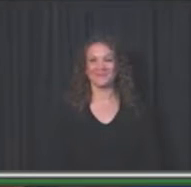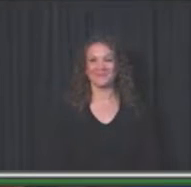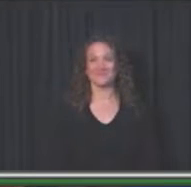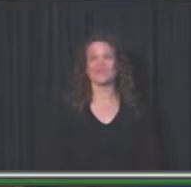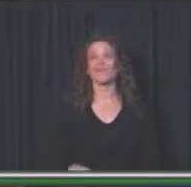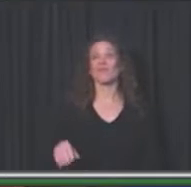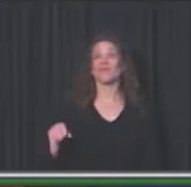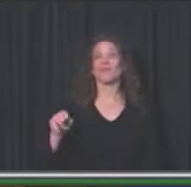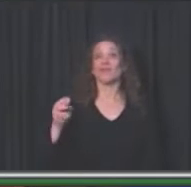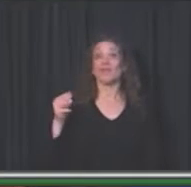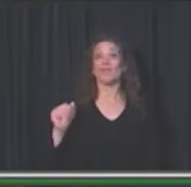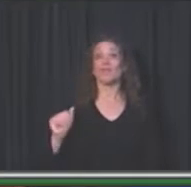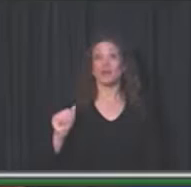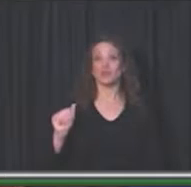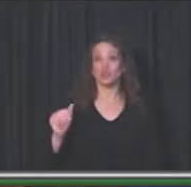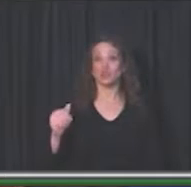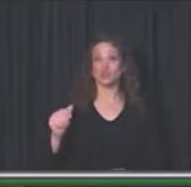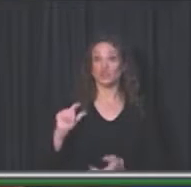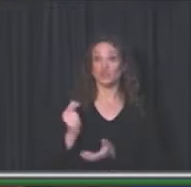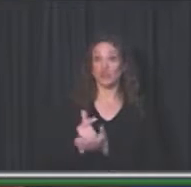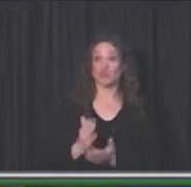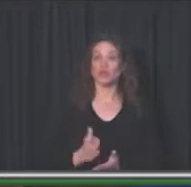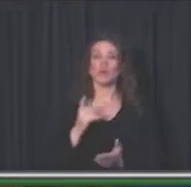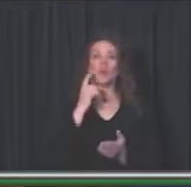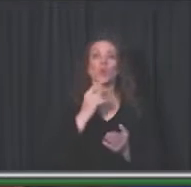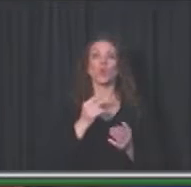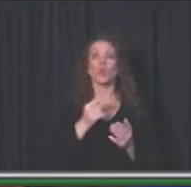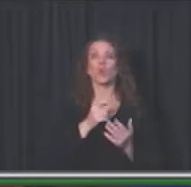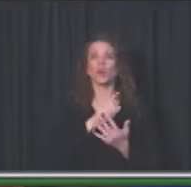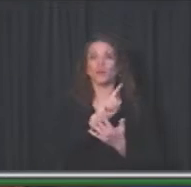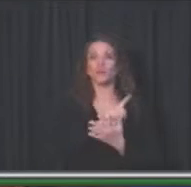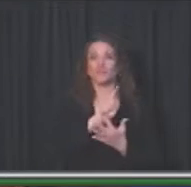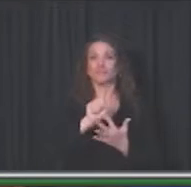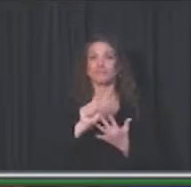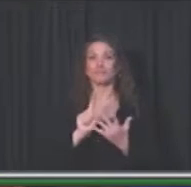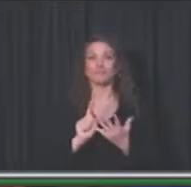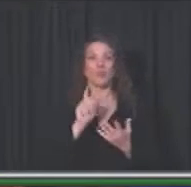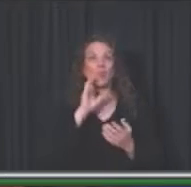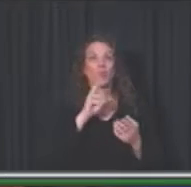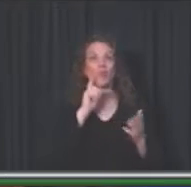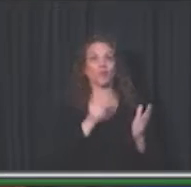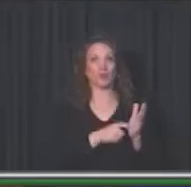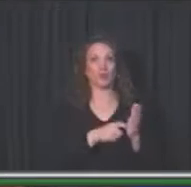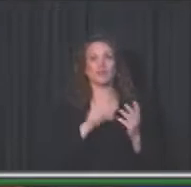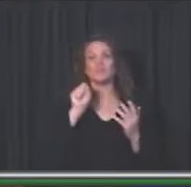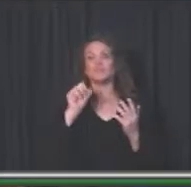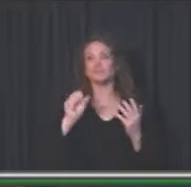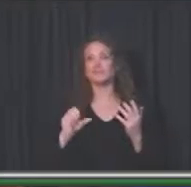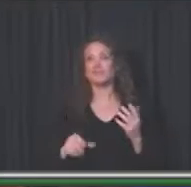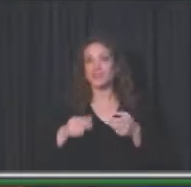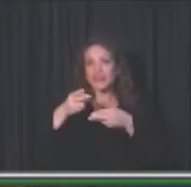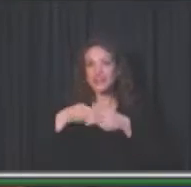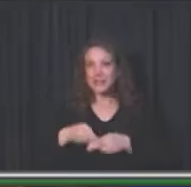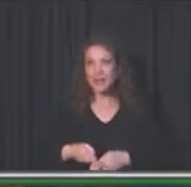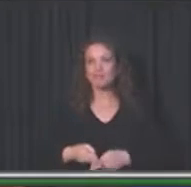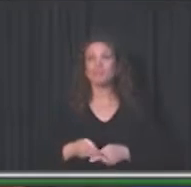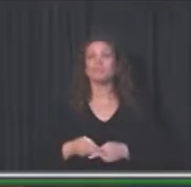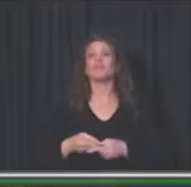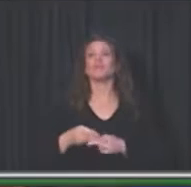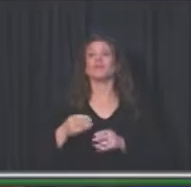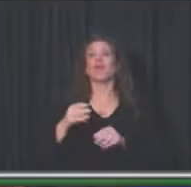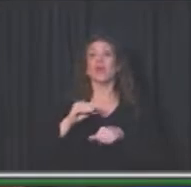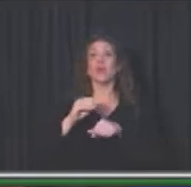The master's graduates will be individually recognized today. As they approach the podium, their name will be read, and they will be hooded by their